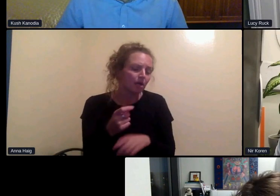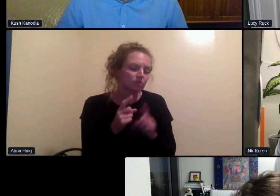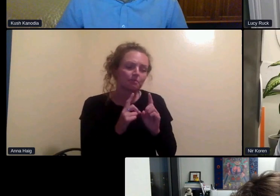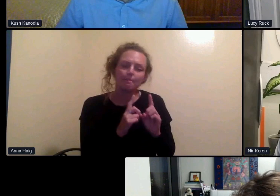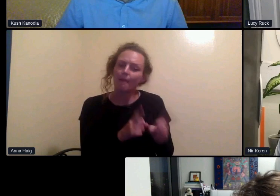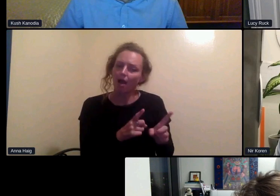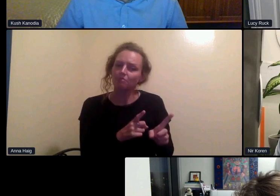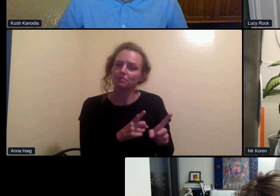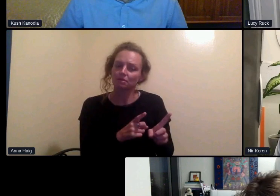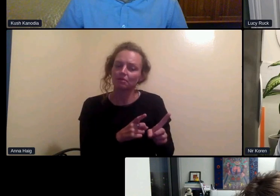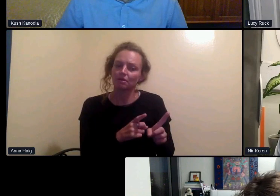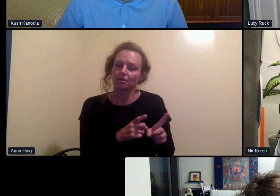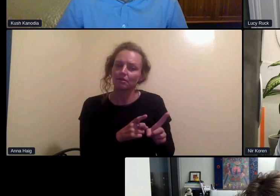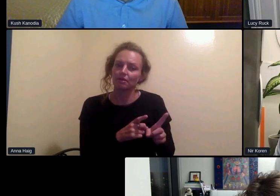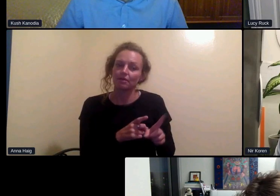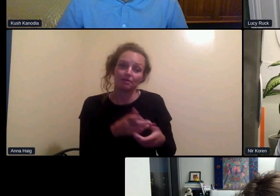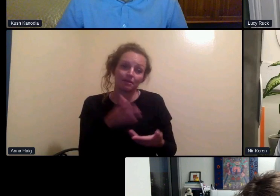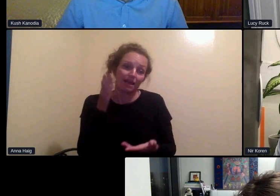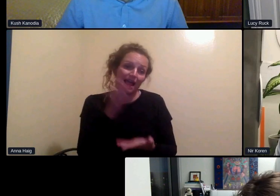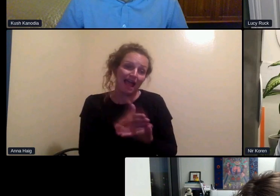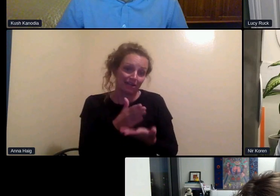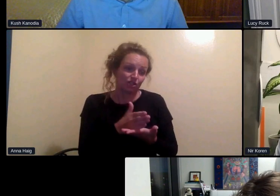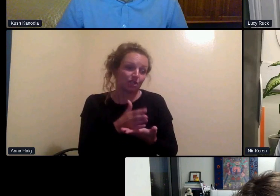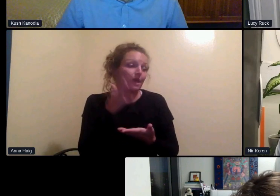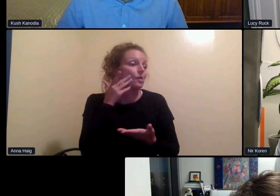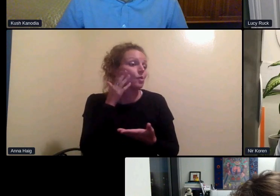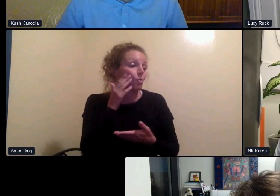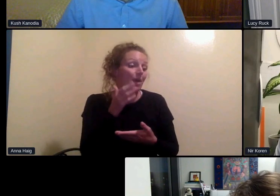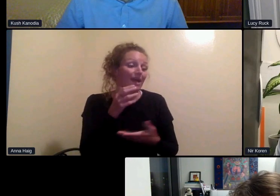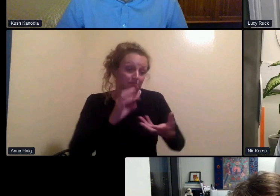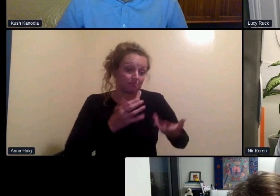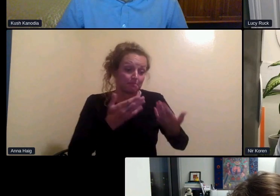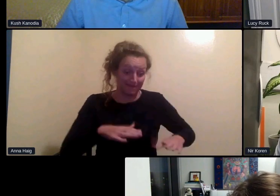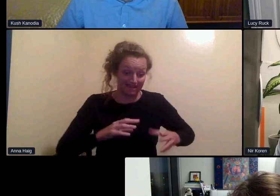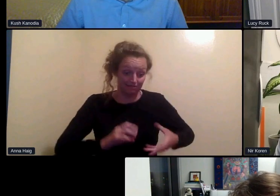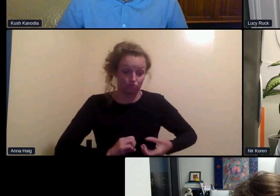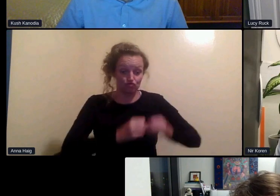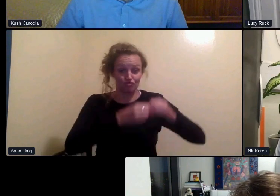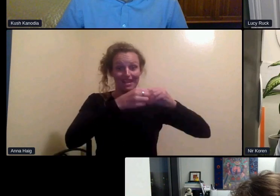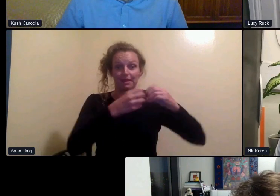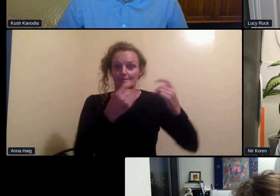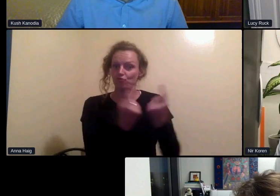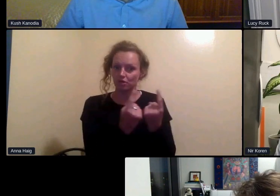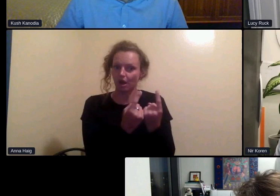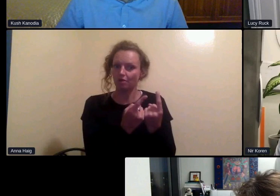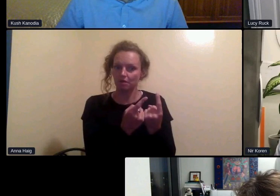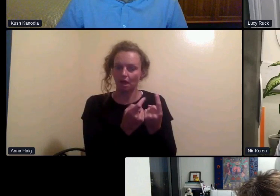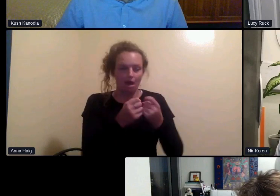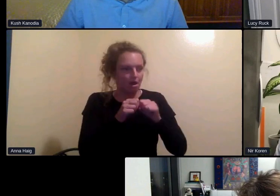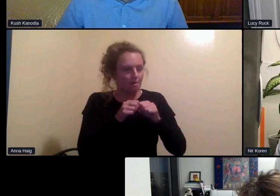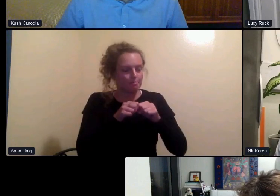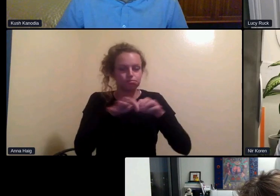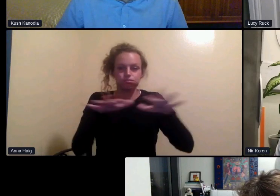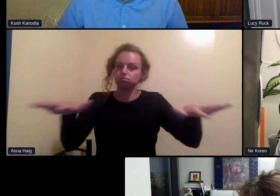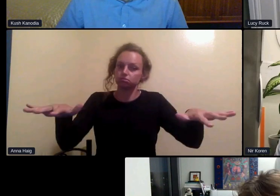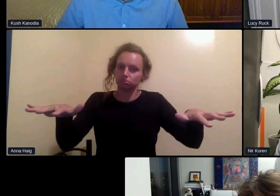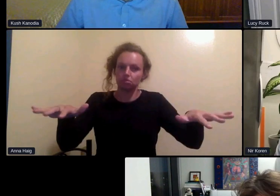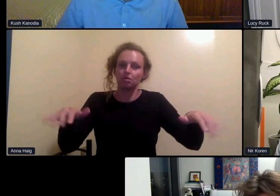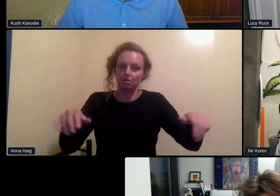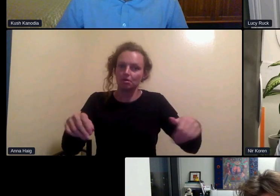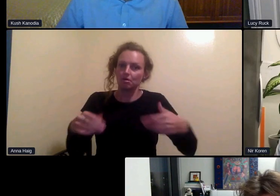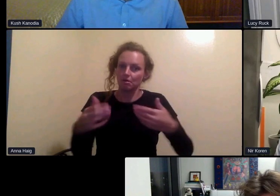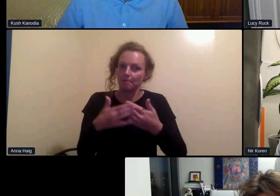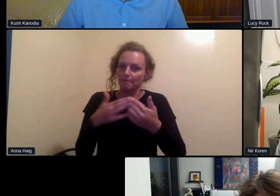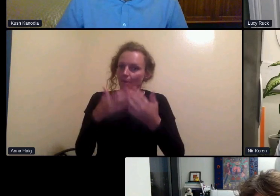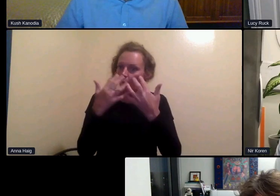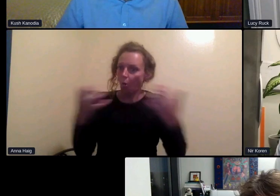actually, after creating something like that, they realized that there's a bigger use case for it. You know, people in places where